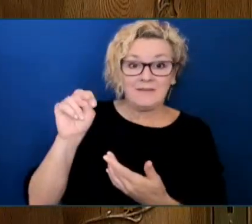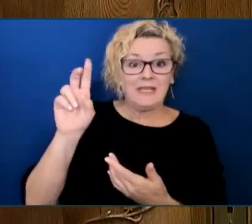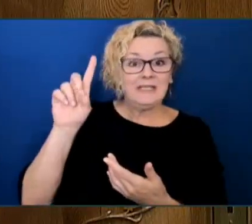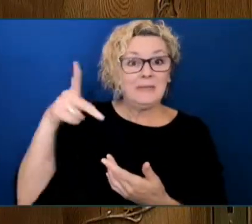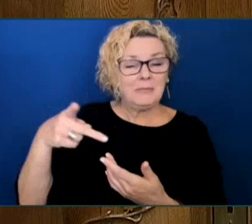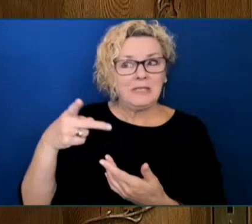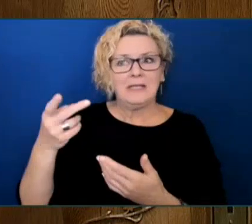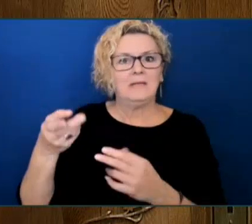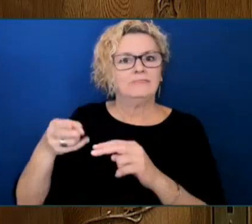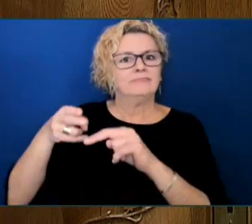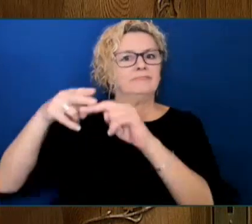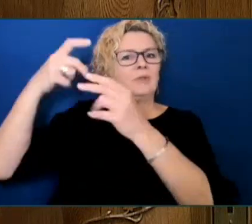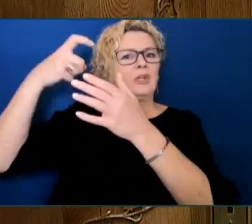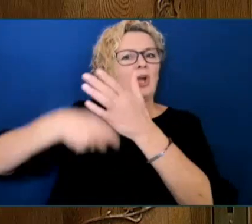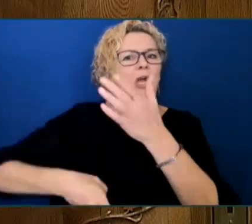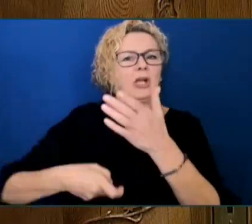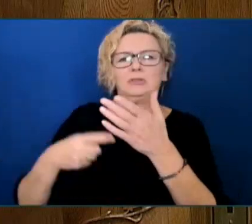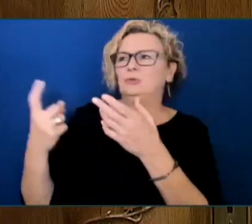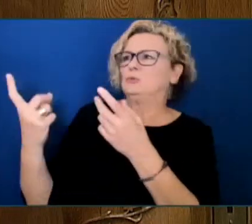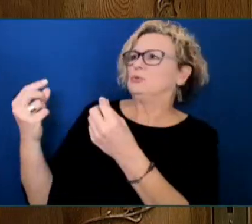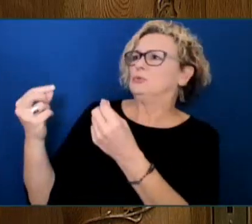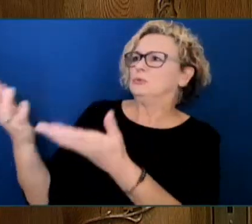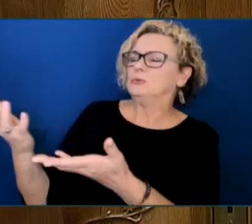Minister of Environment.